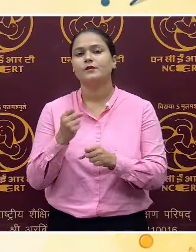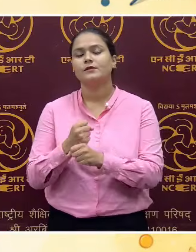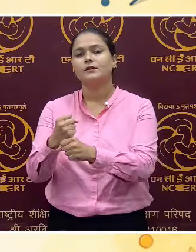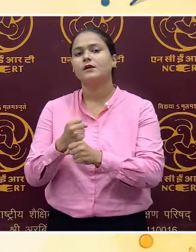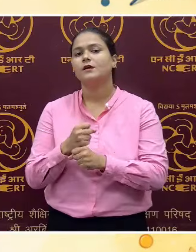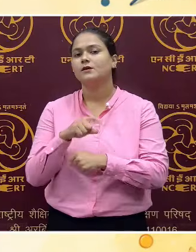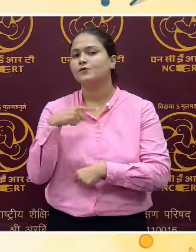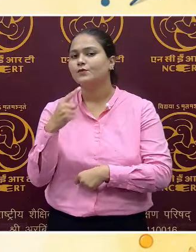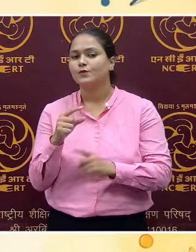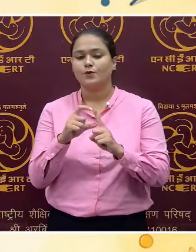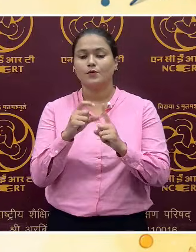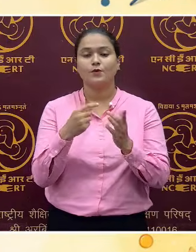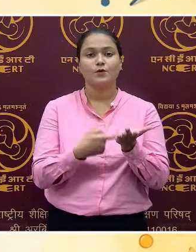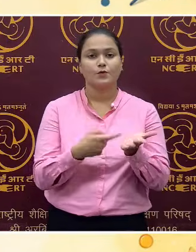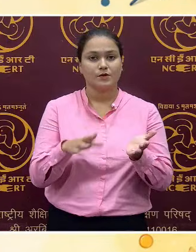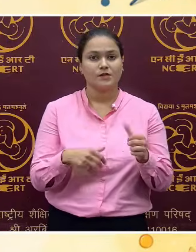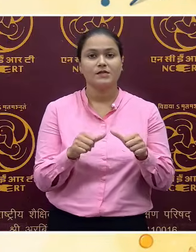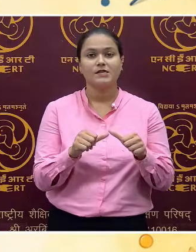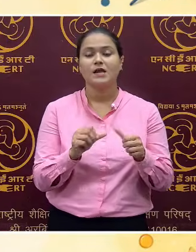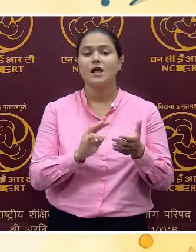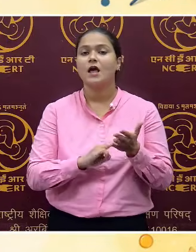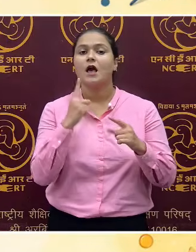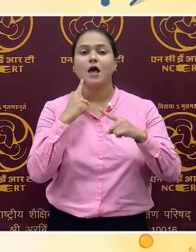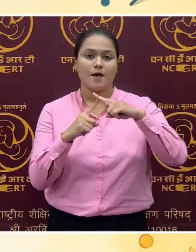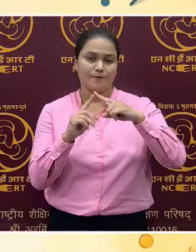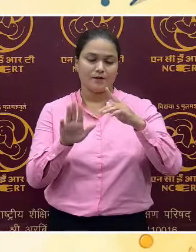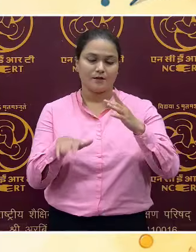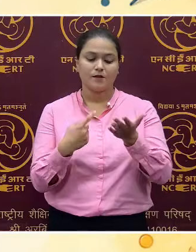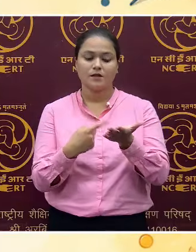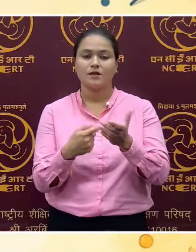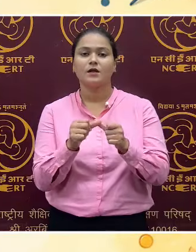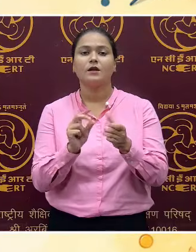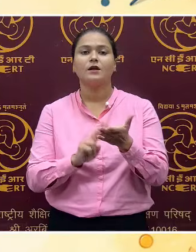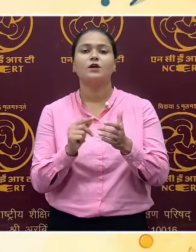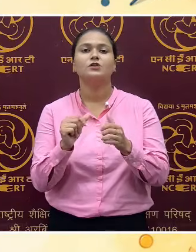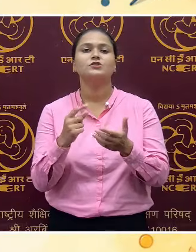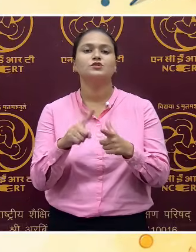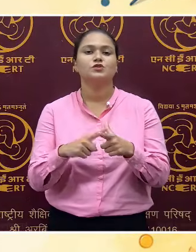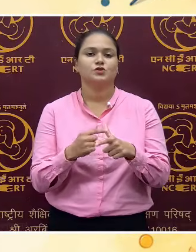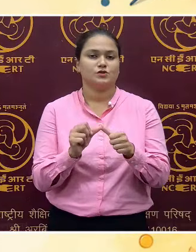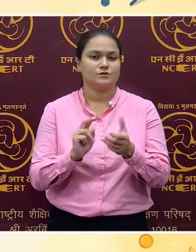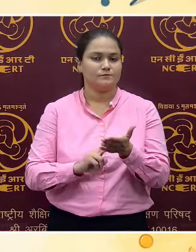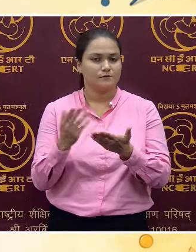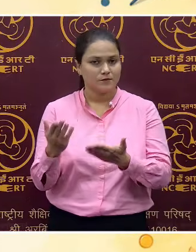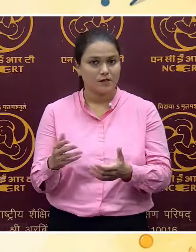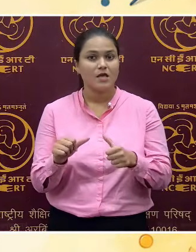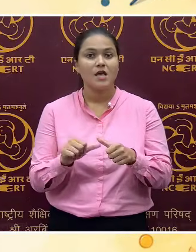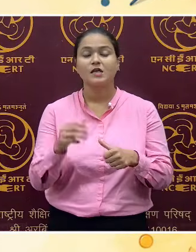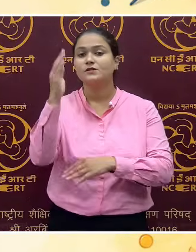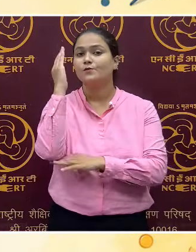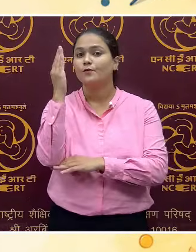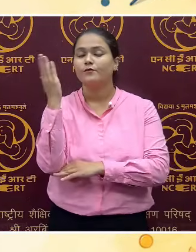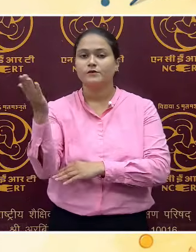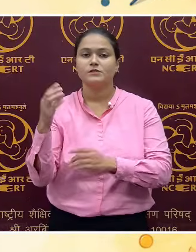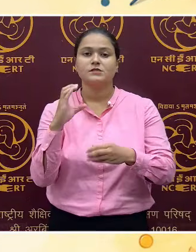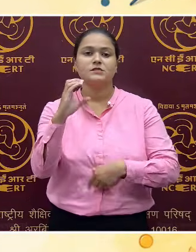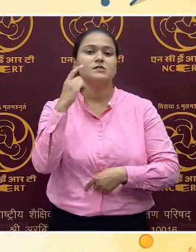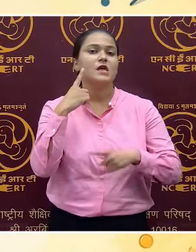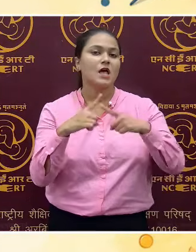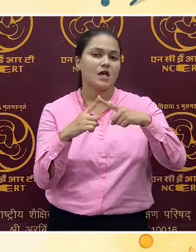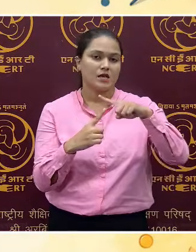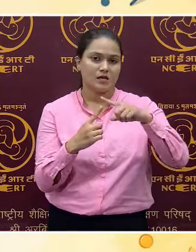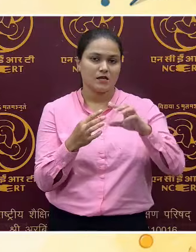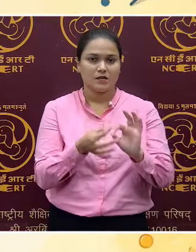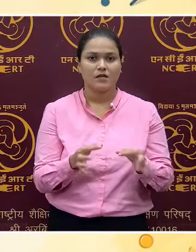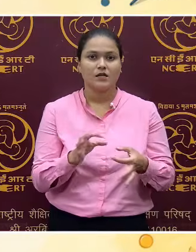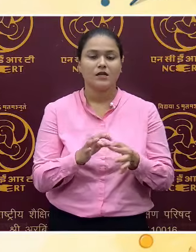us Dr. Amit Ranjan. Sir, a very warm welcome. Thank you so much. Sir is an assistant professor from CIET